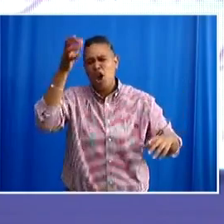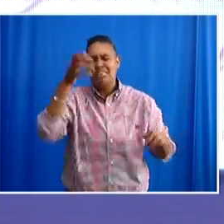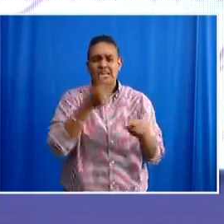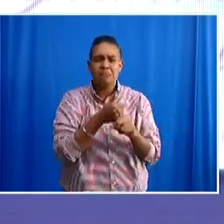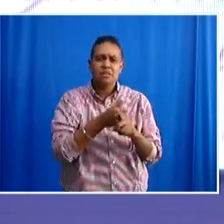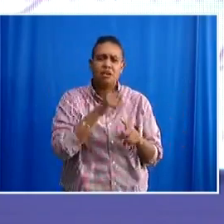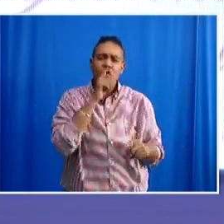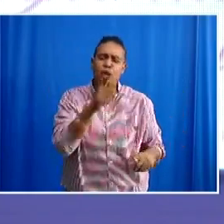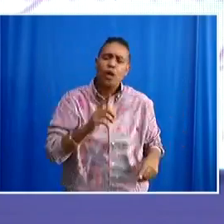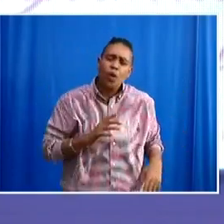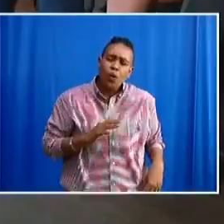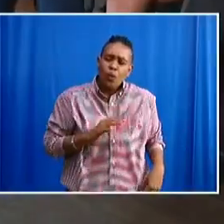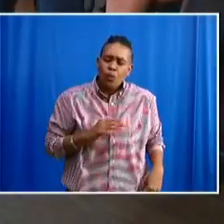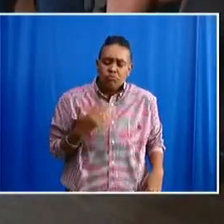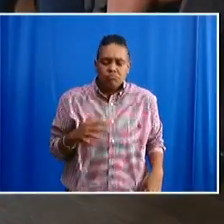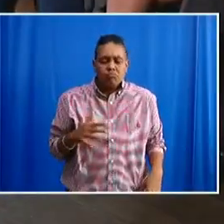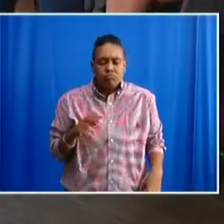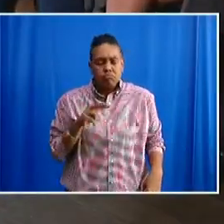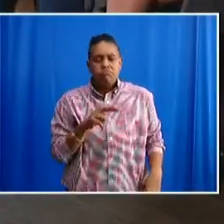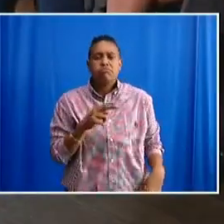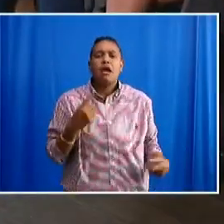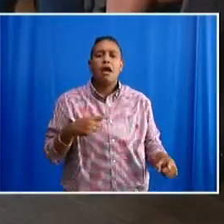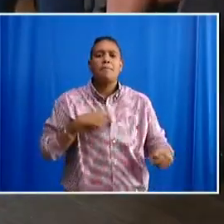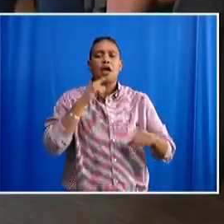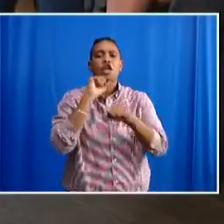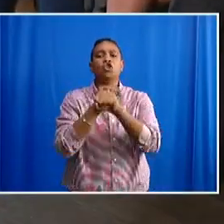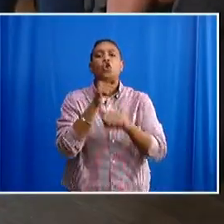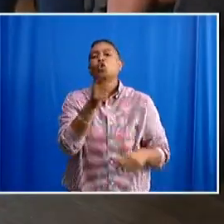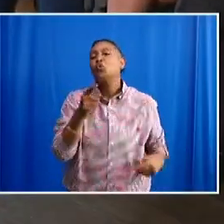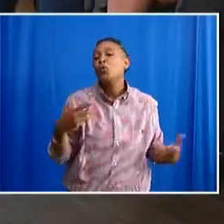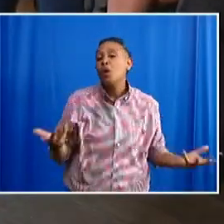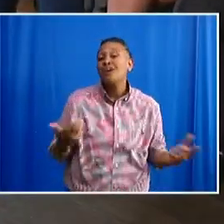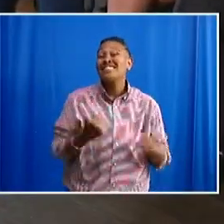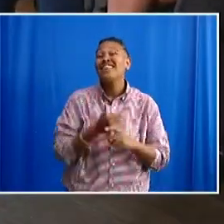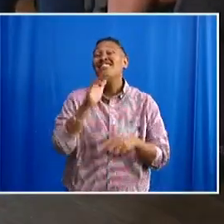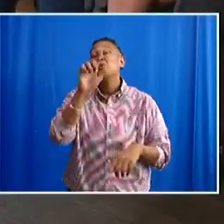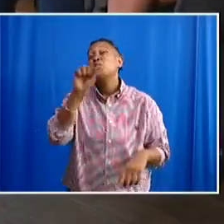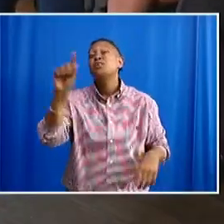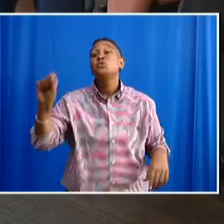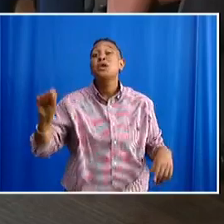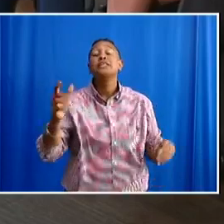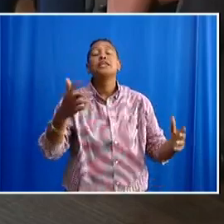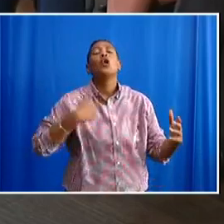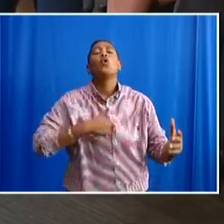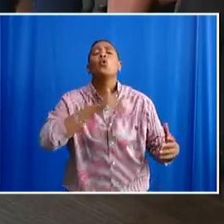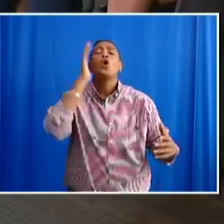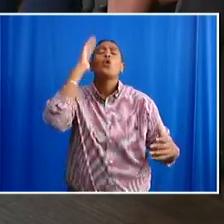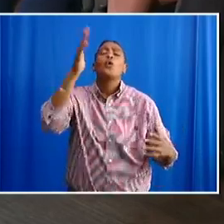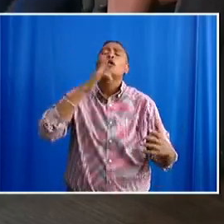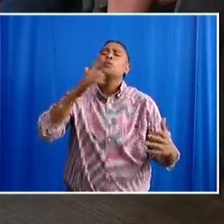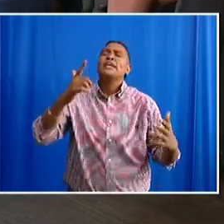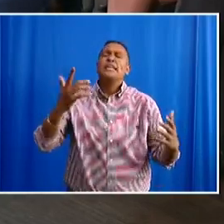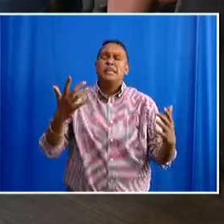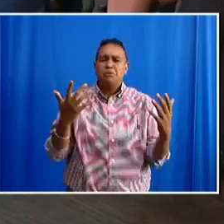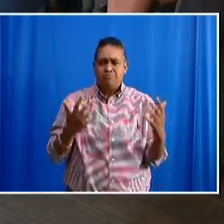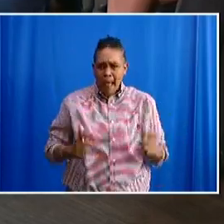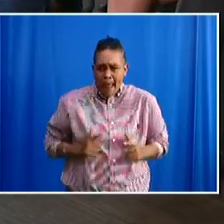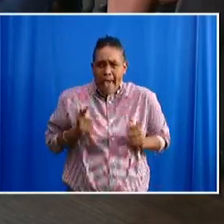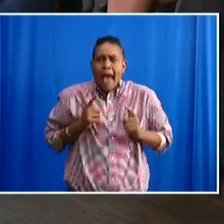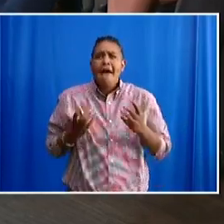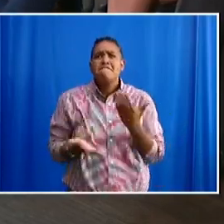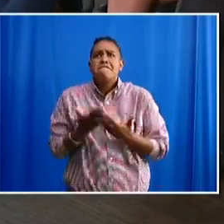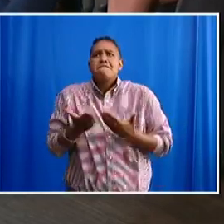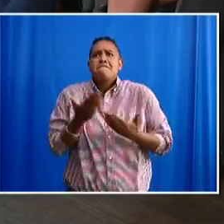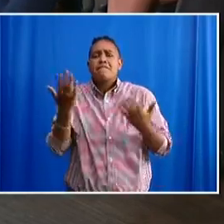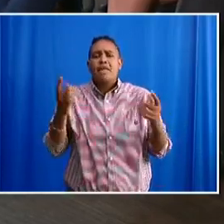are astounding. I assure you that by 2020, we'll be very well alive to